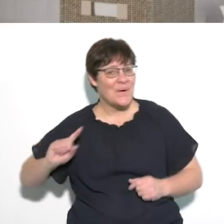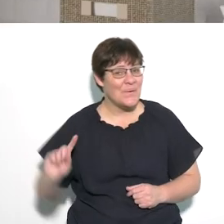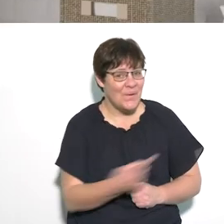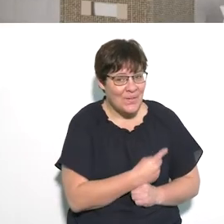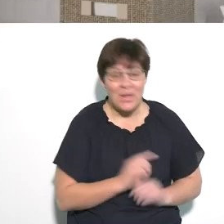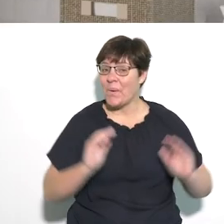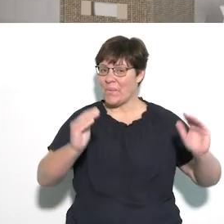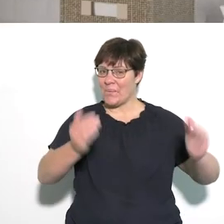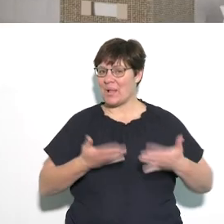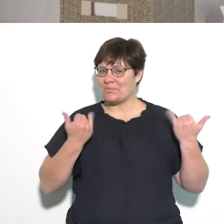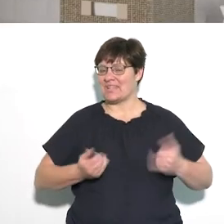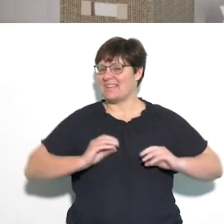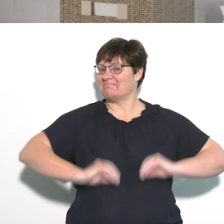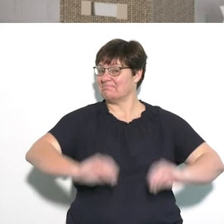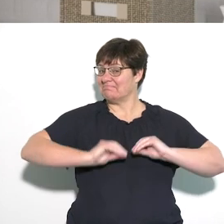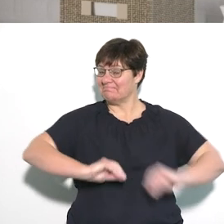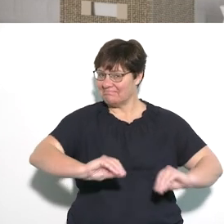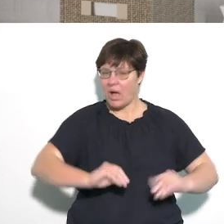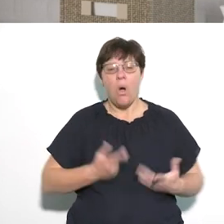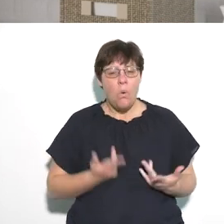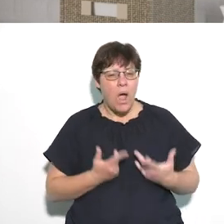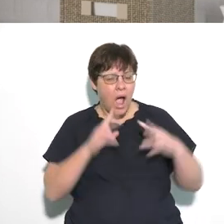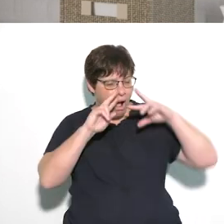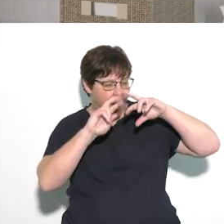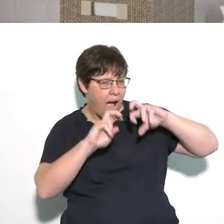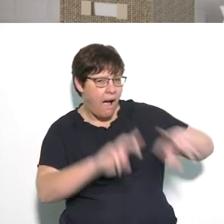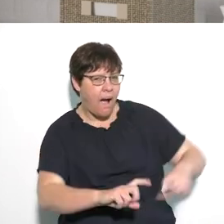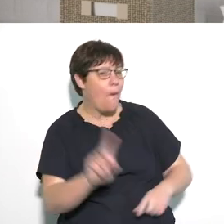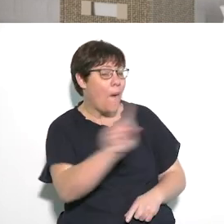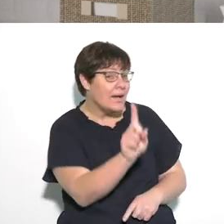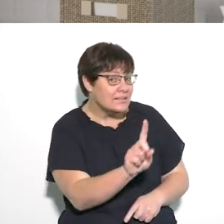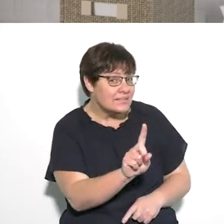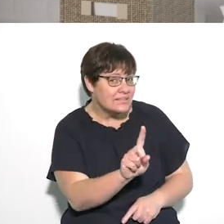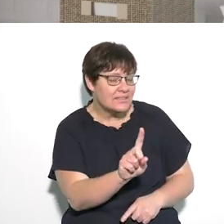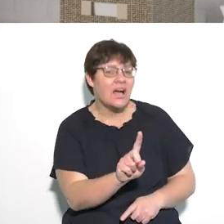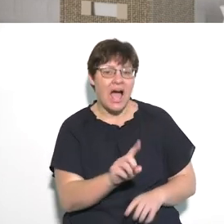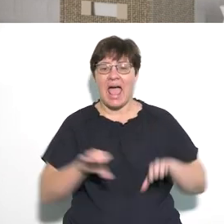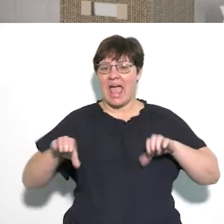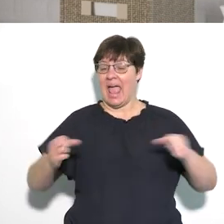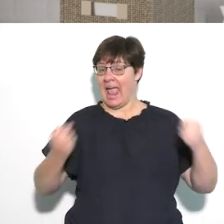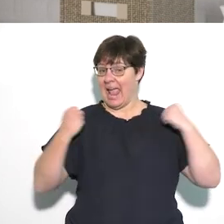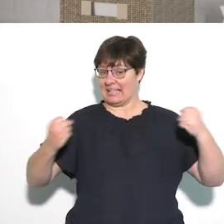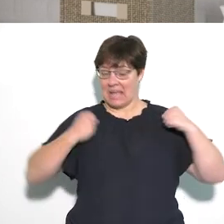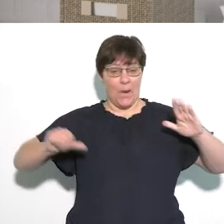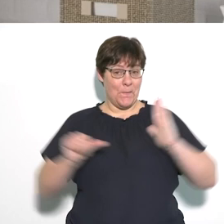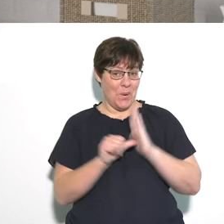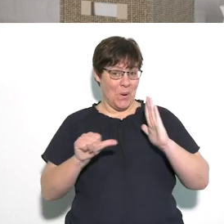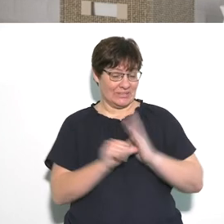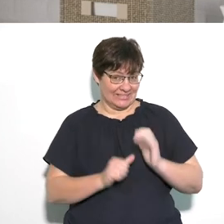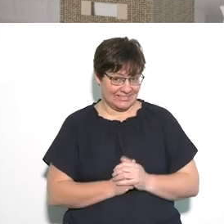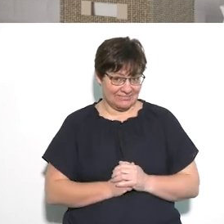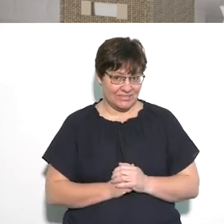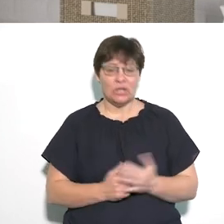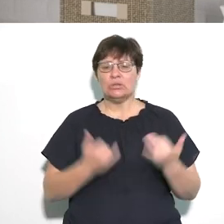Hello everybody. Welcome to today's episode where we'll be exploring the importance of exercise.